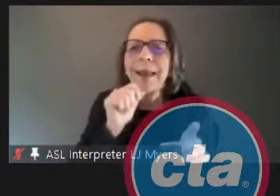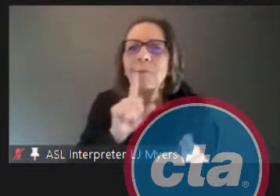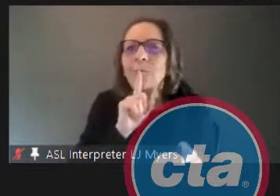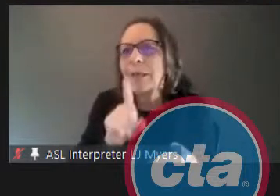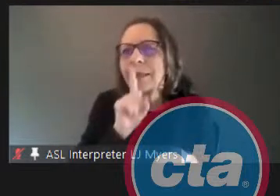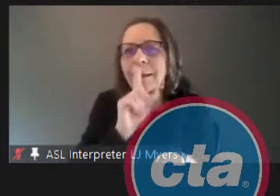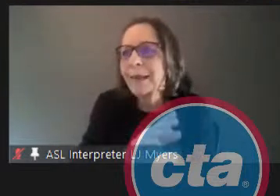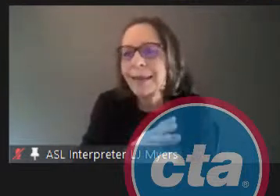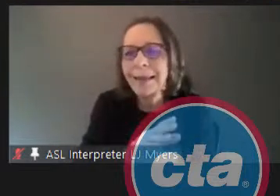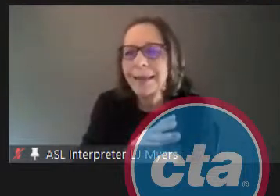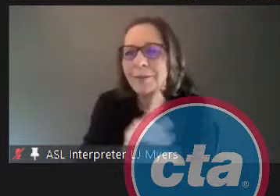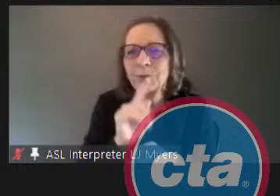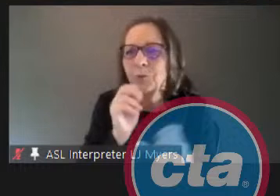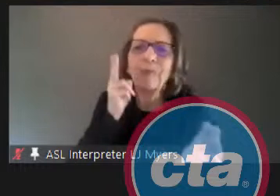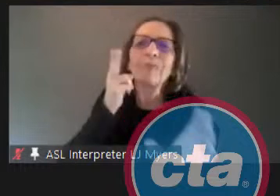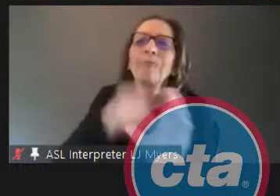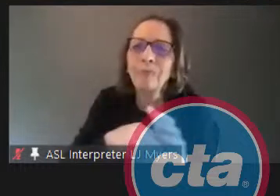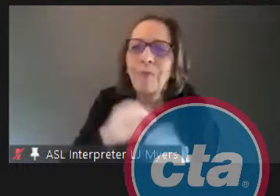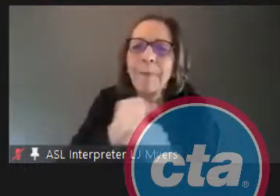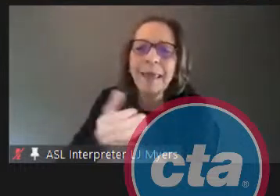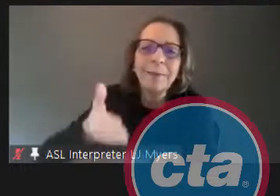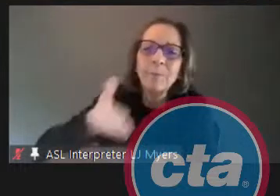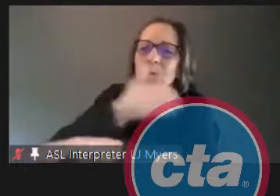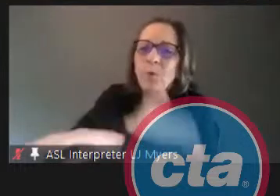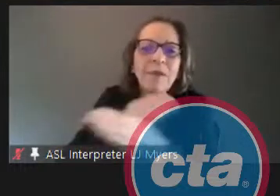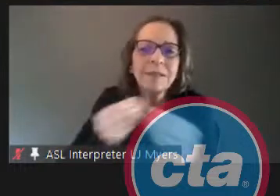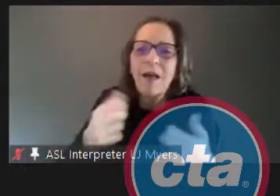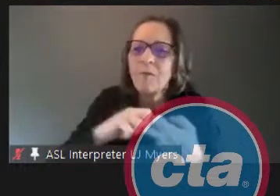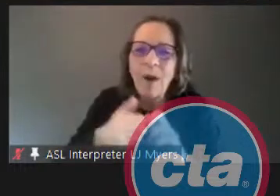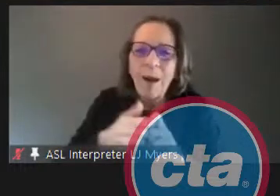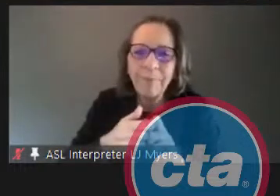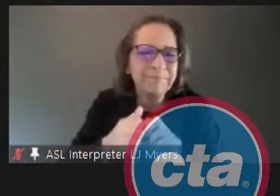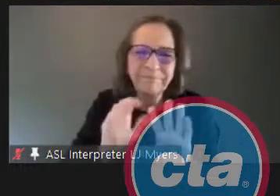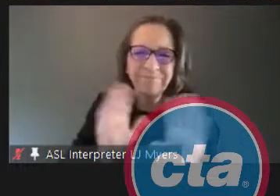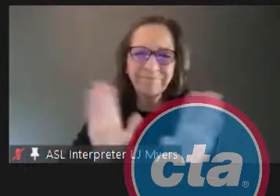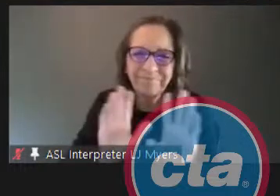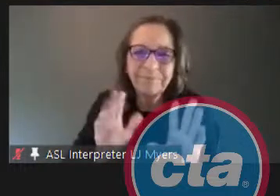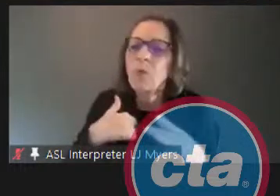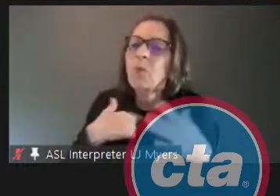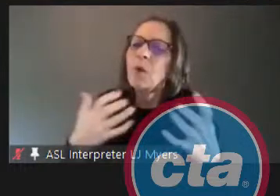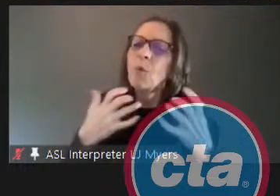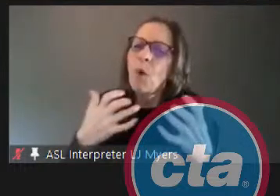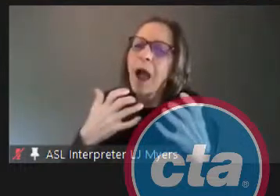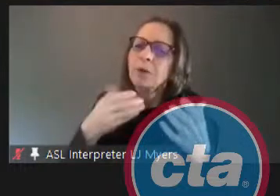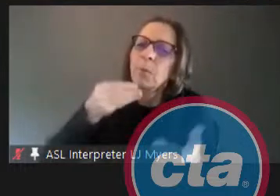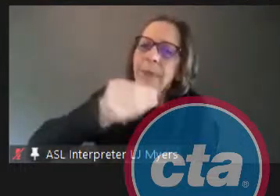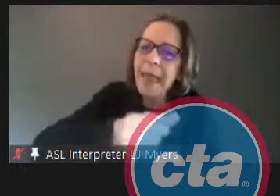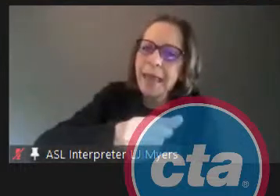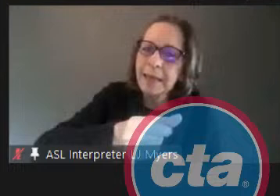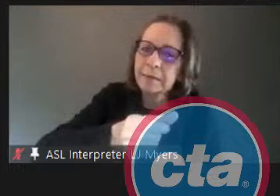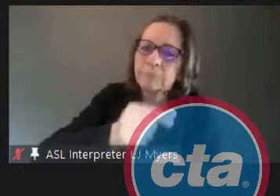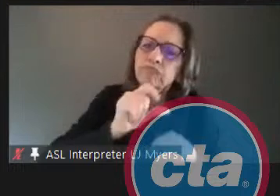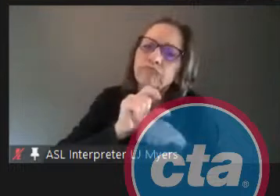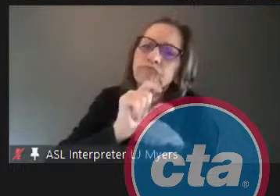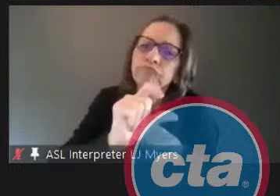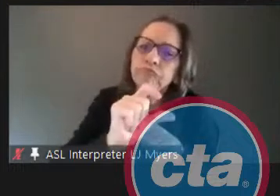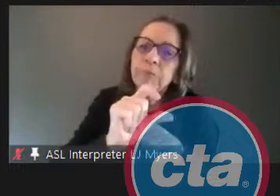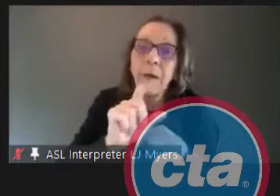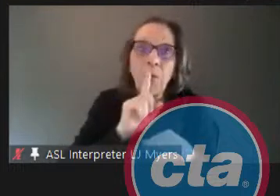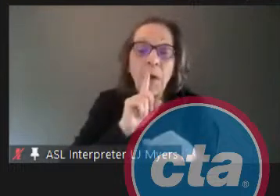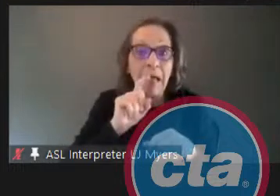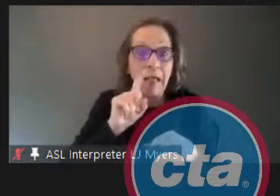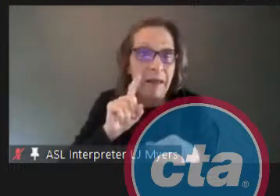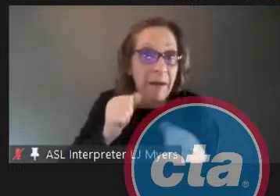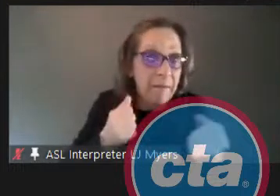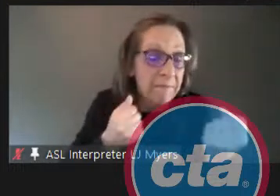committed to actually trying to make this work or trying to solve problems. So we're coming up with a stipend that will not, it's probably not going to fund the entire